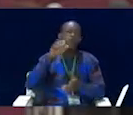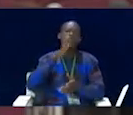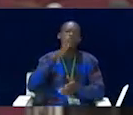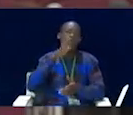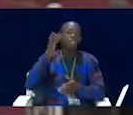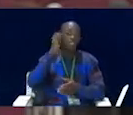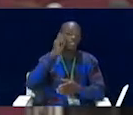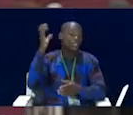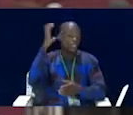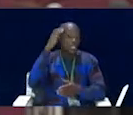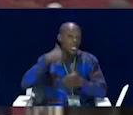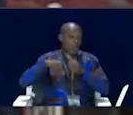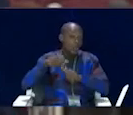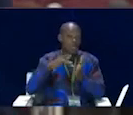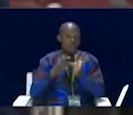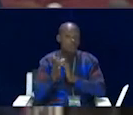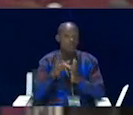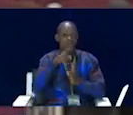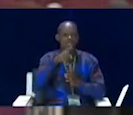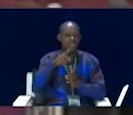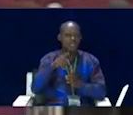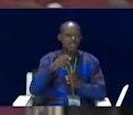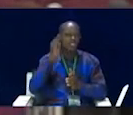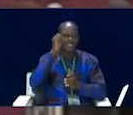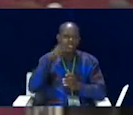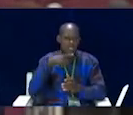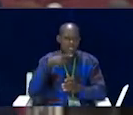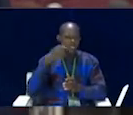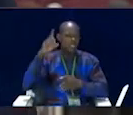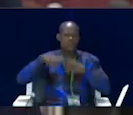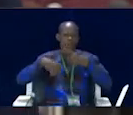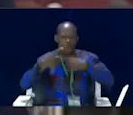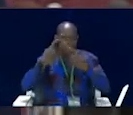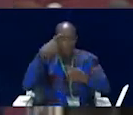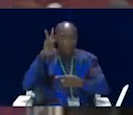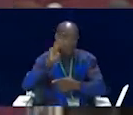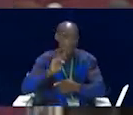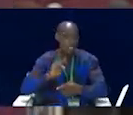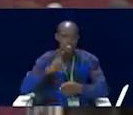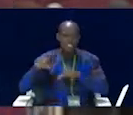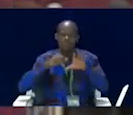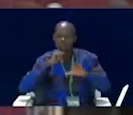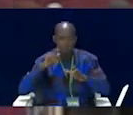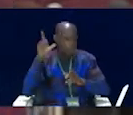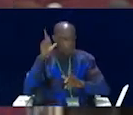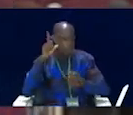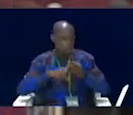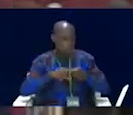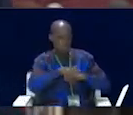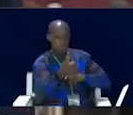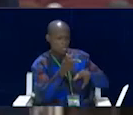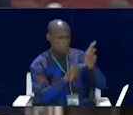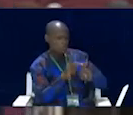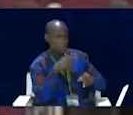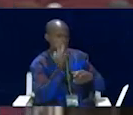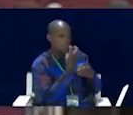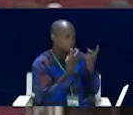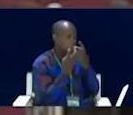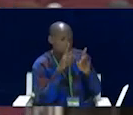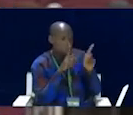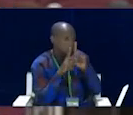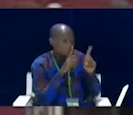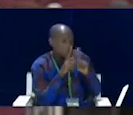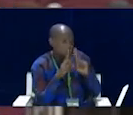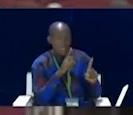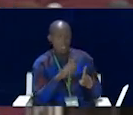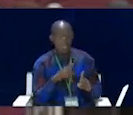she sought after him. She took courage. She didn't look at what others would say to her. She took courage and came to him. Oh, are you hearing the